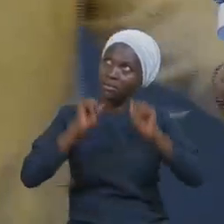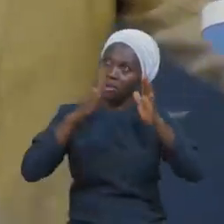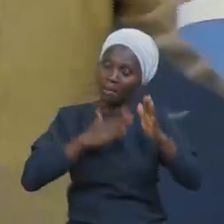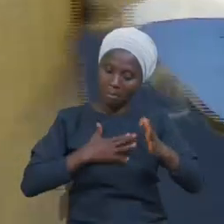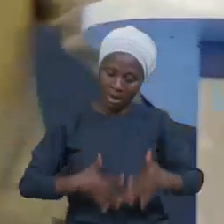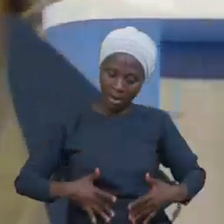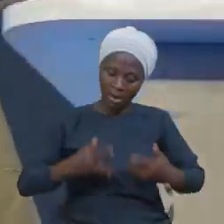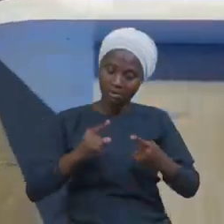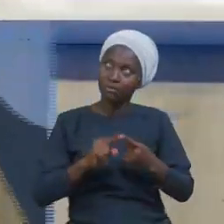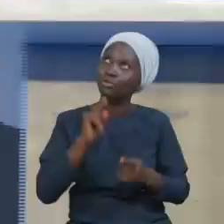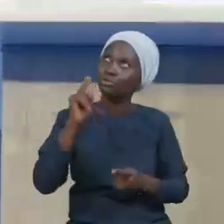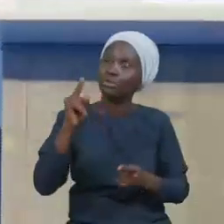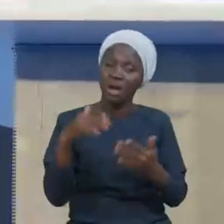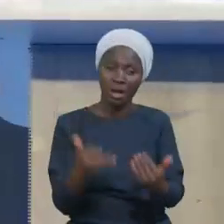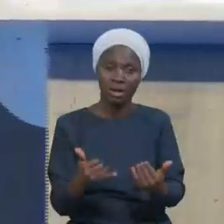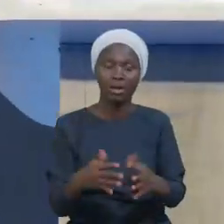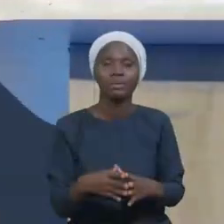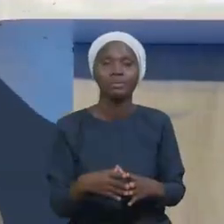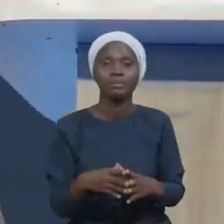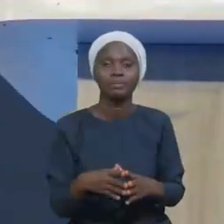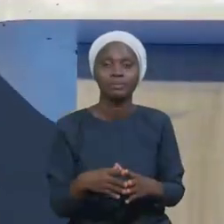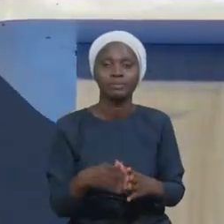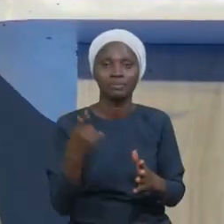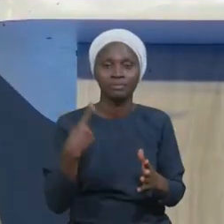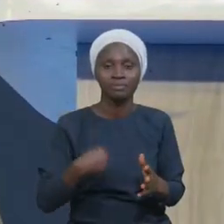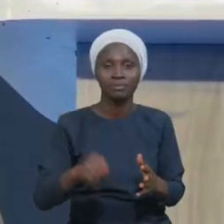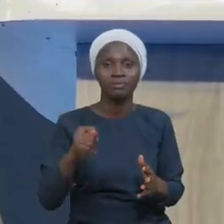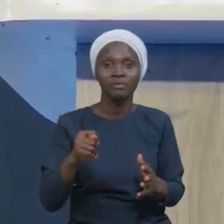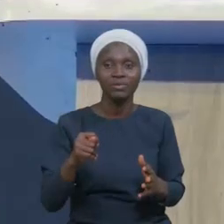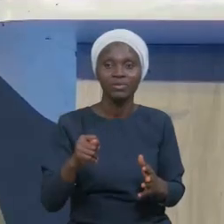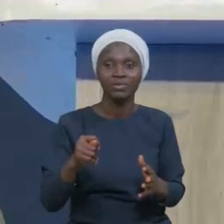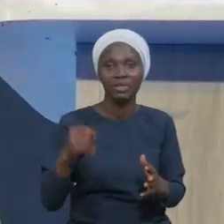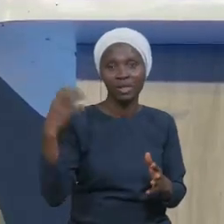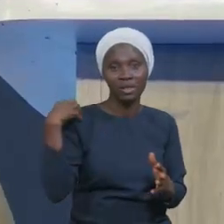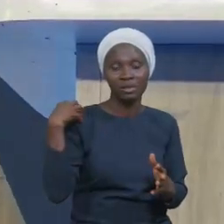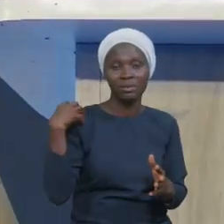you. Now, the chairman of the